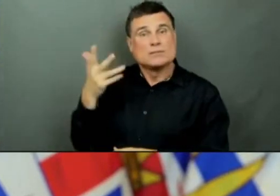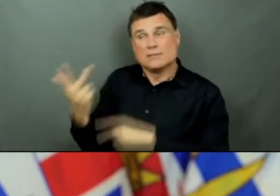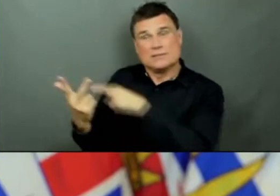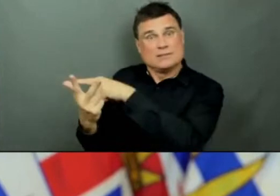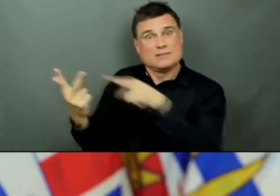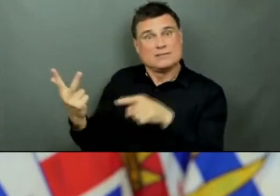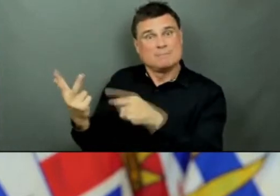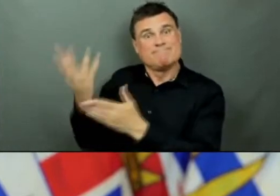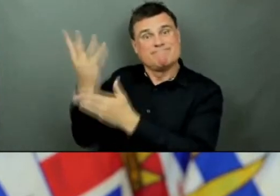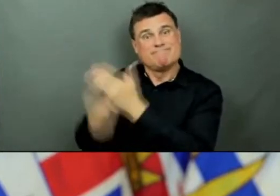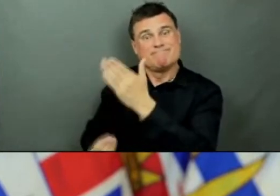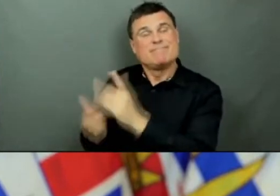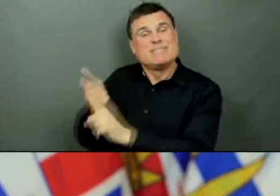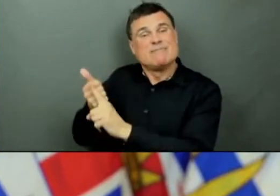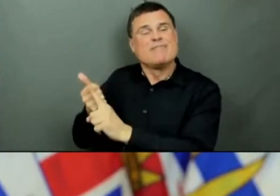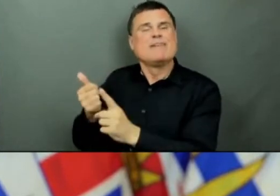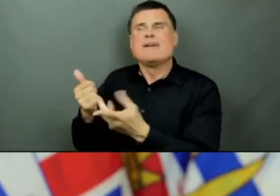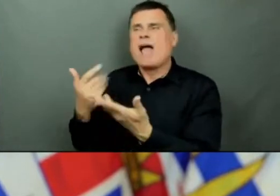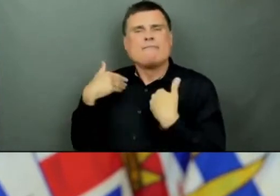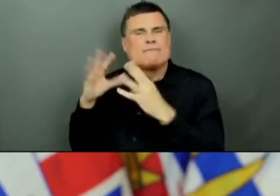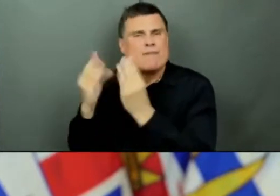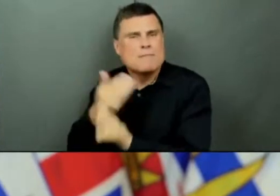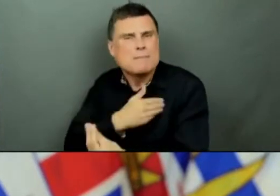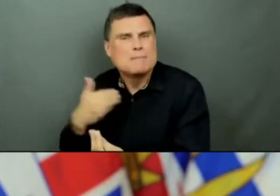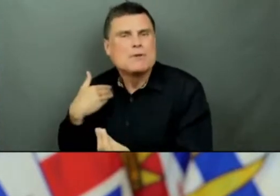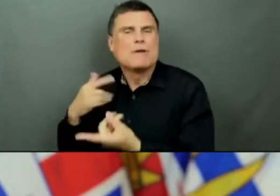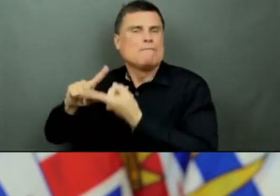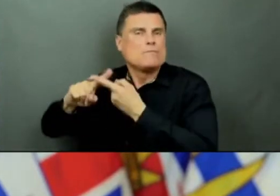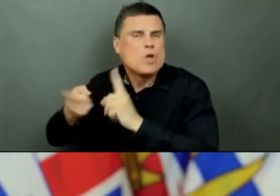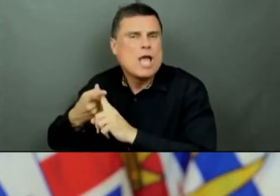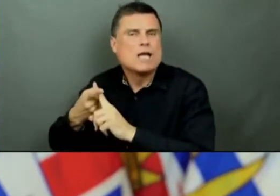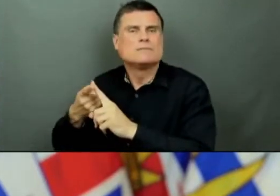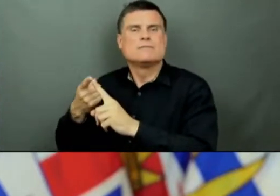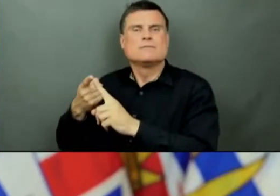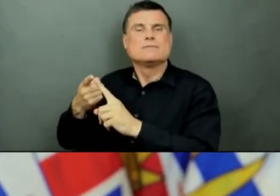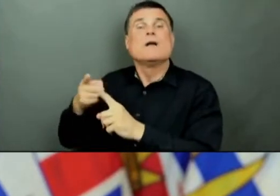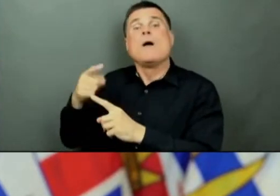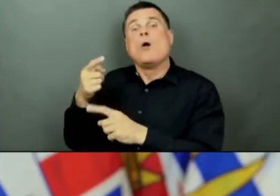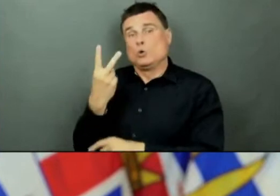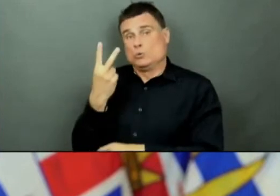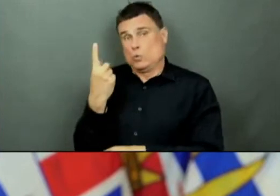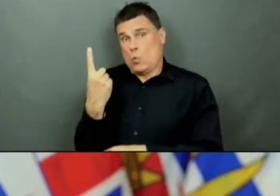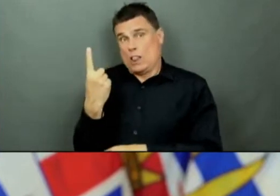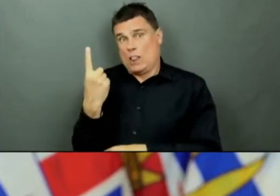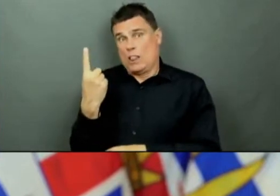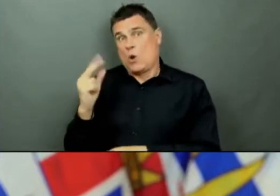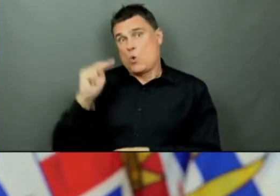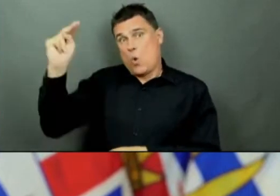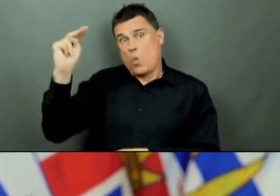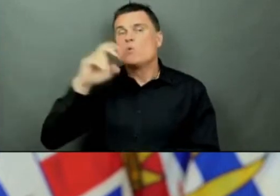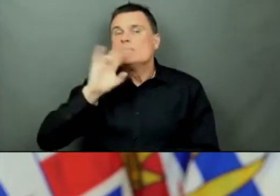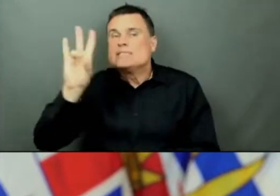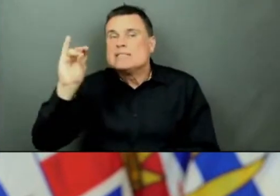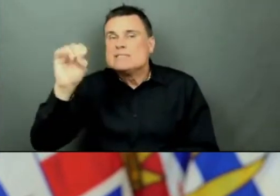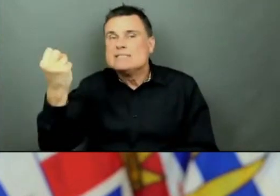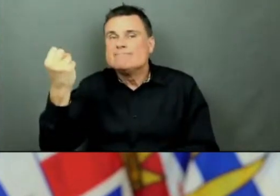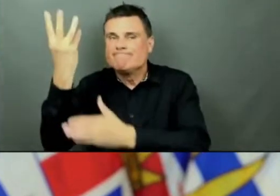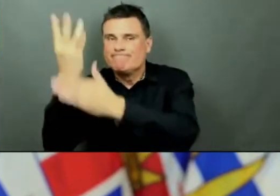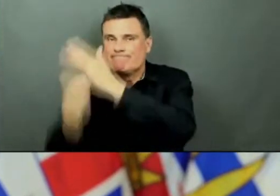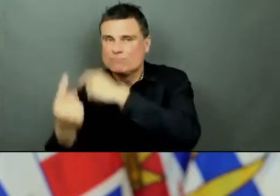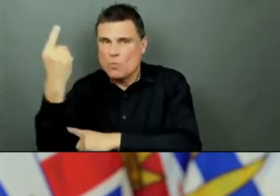COVID-19. One in Northern Health, and a person in their 70s, a person again in a long-term care home in